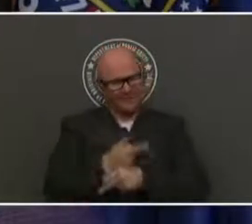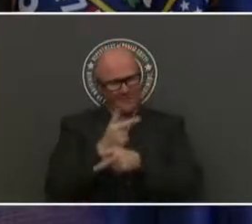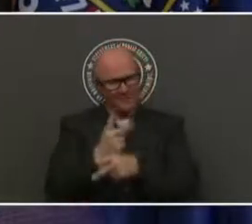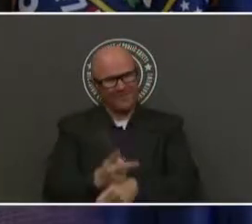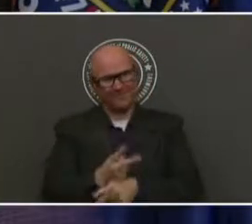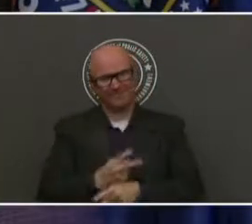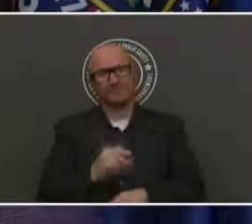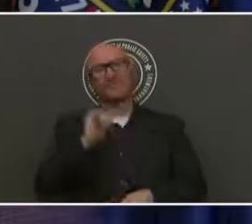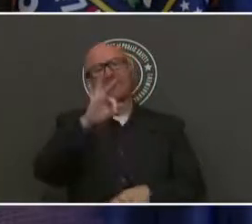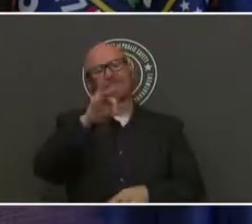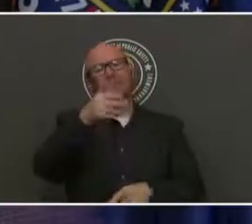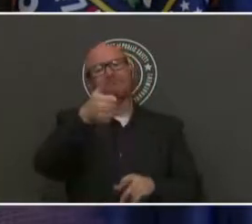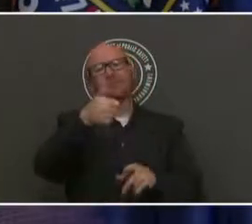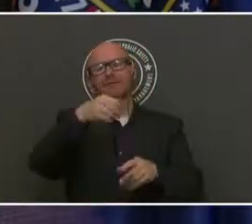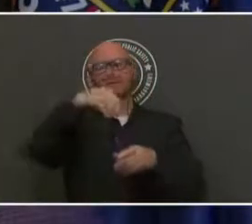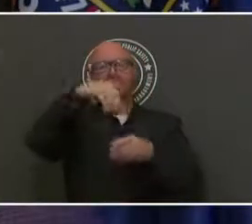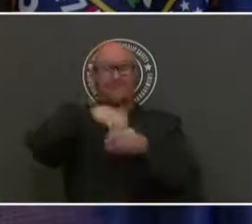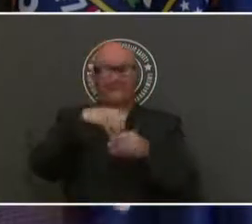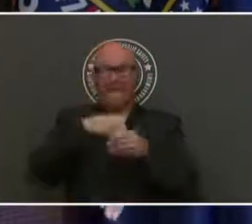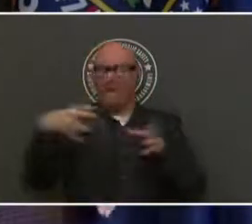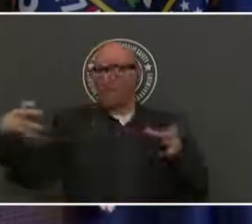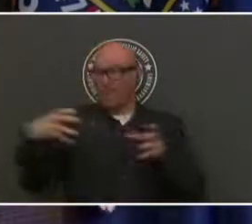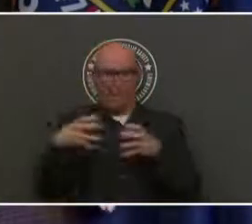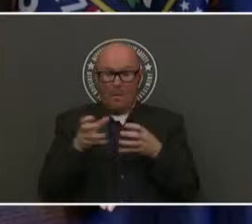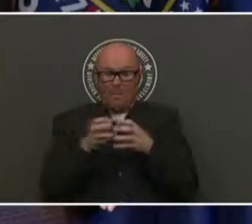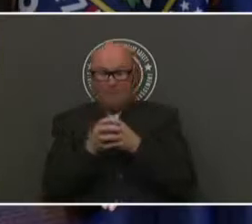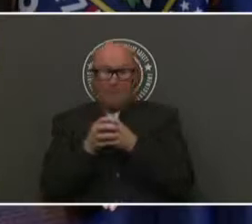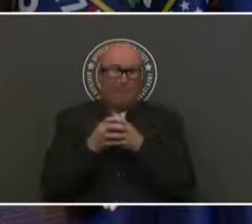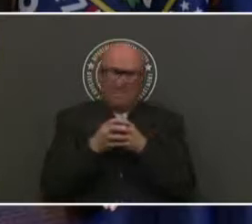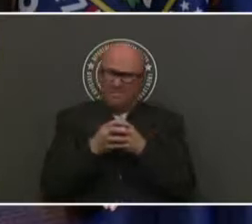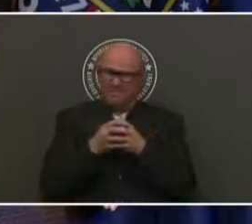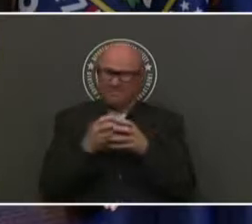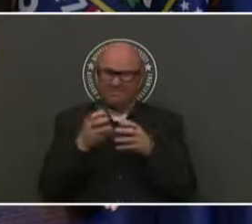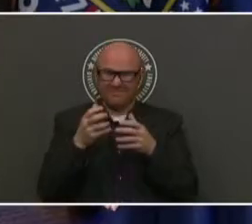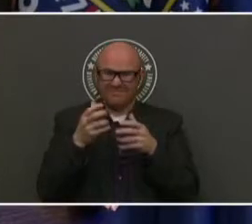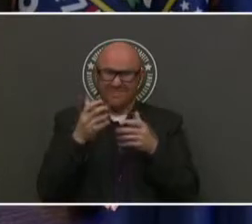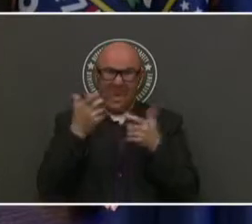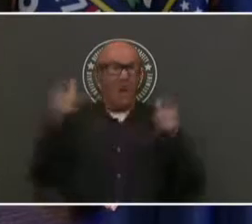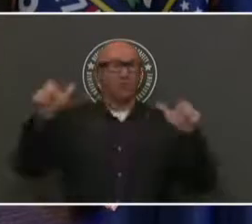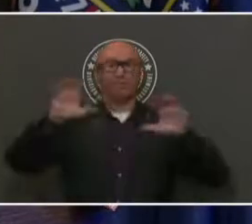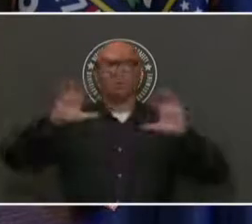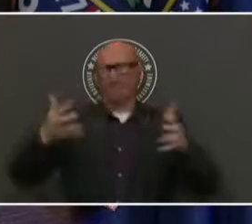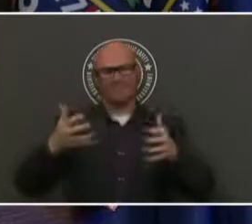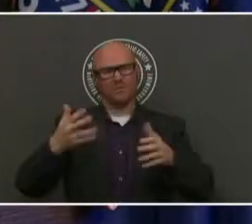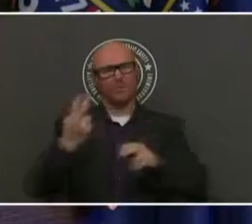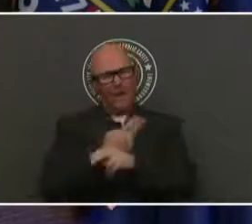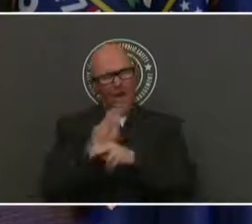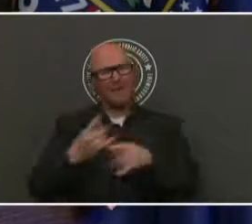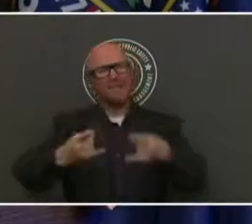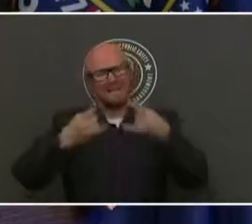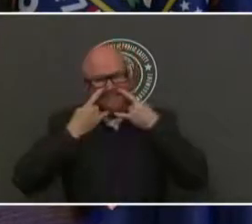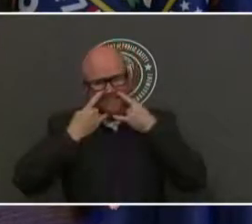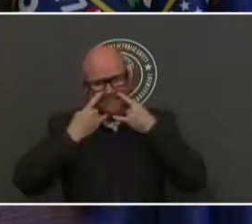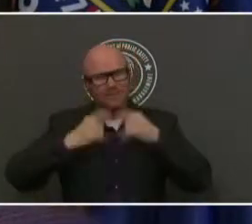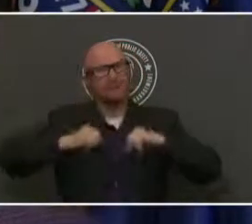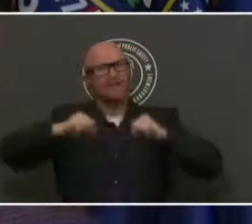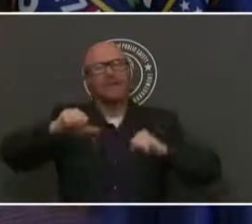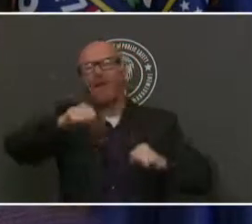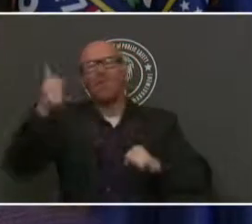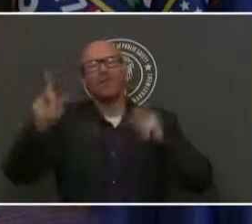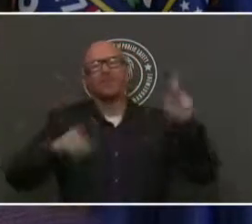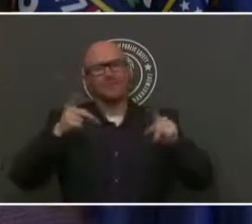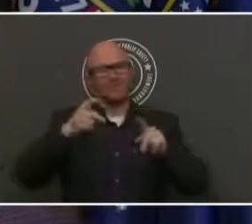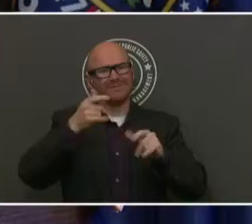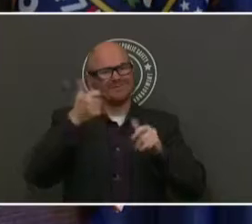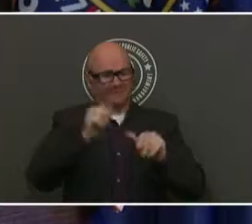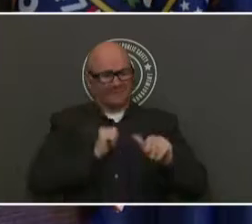in large groups, we still encourage people to wear masks and protect those around them from getting the virus. But I